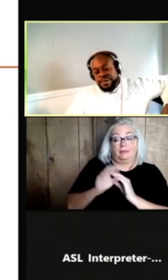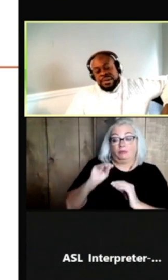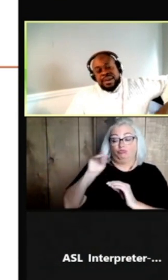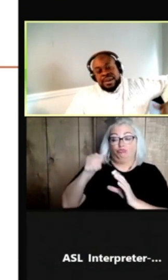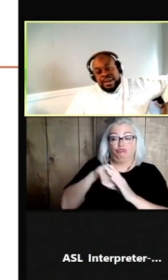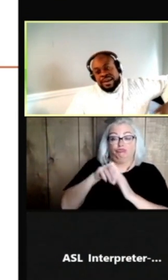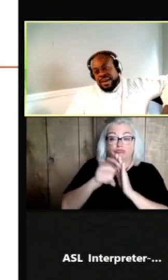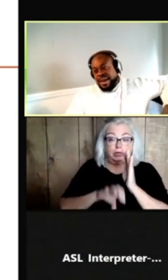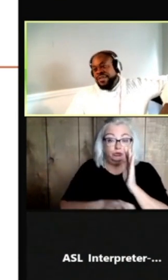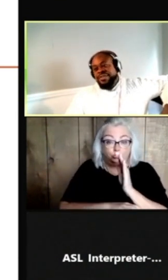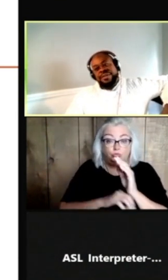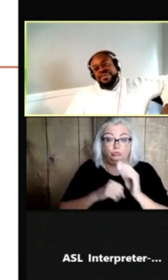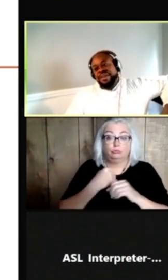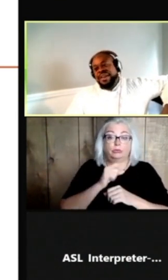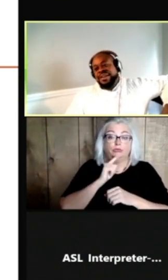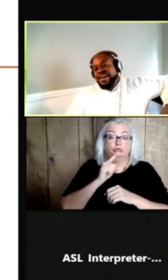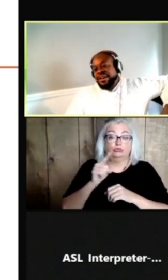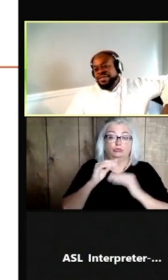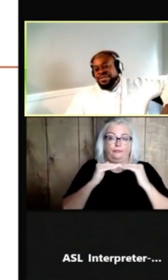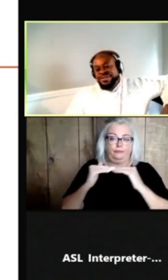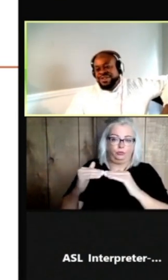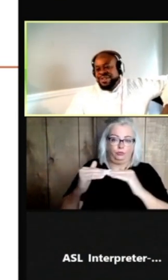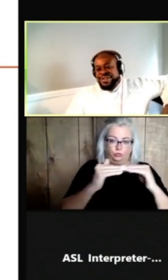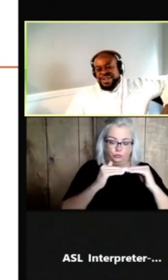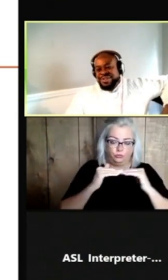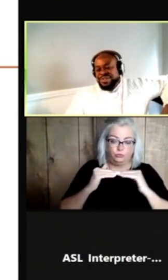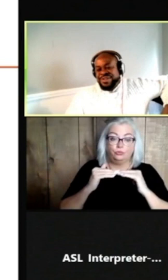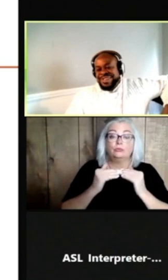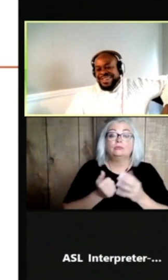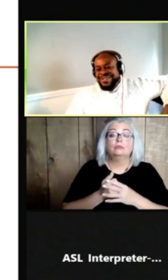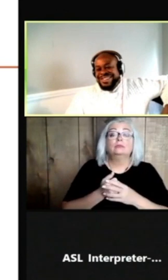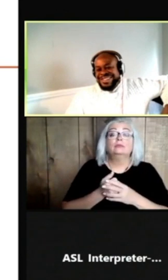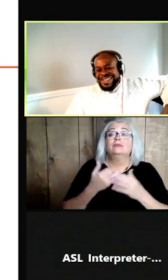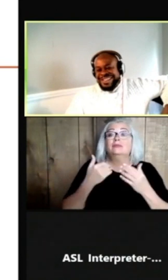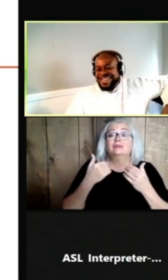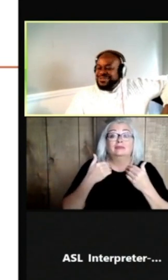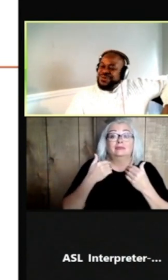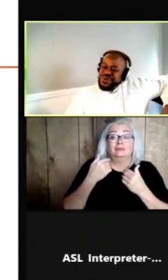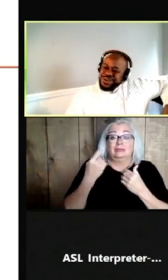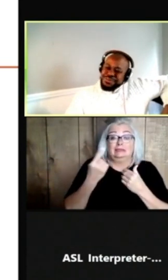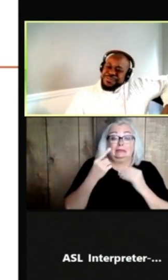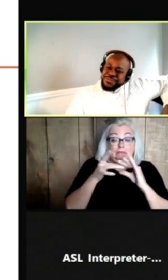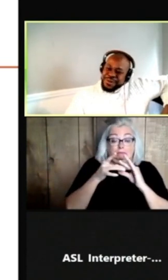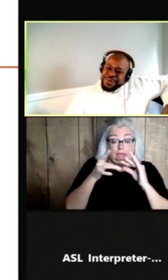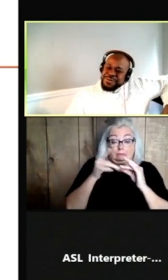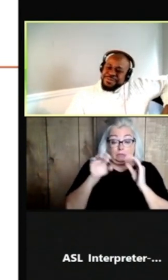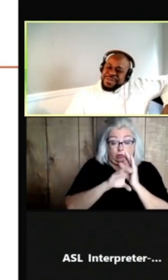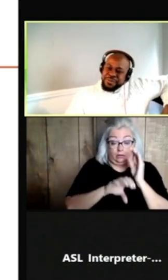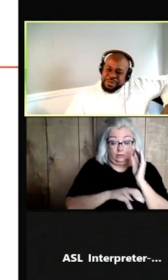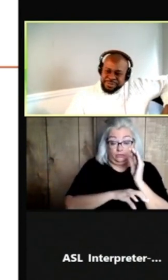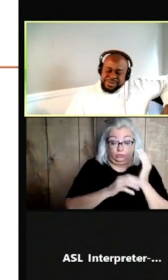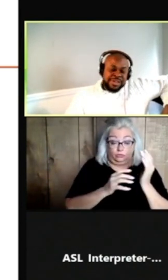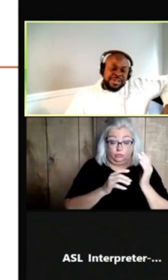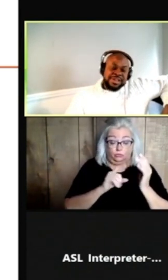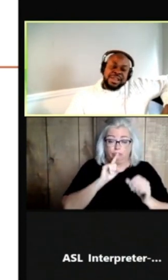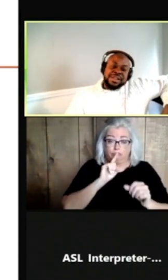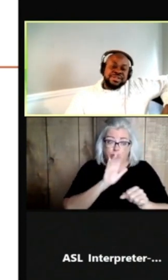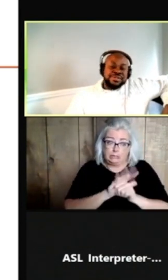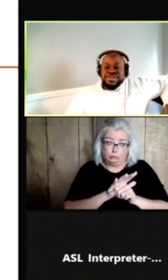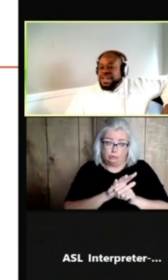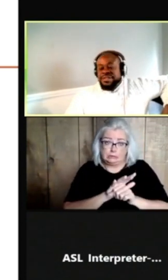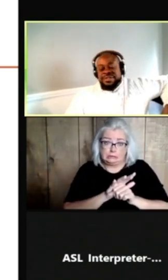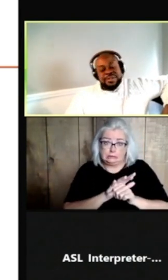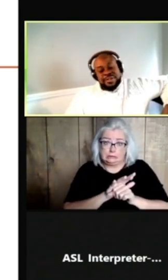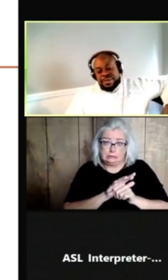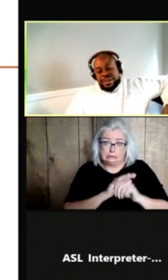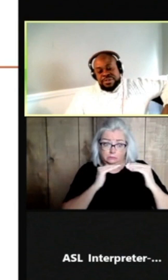fair. Having something in a Constitution doesn't necessarily guarantee that things are going to be fair, however. And the